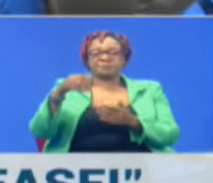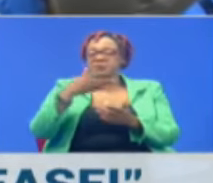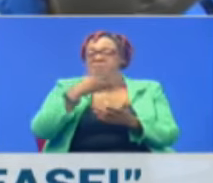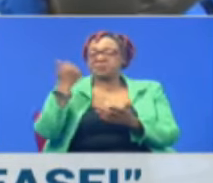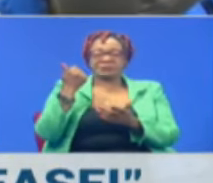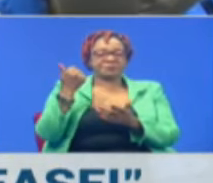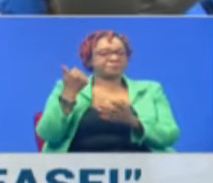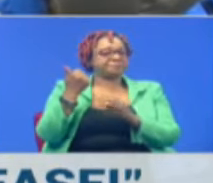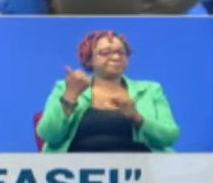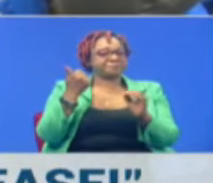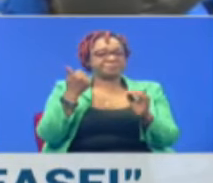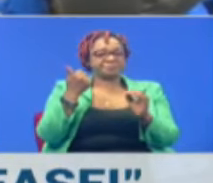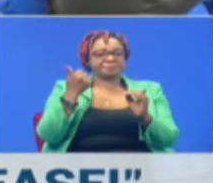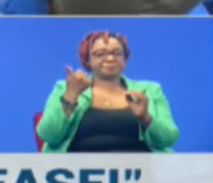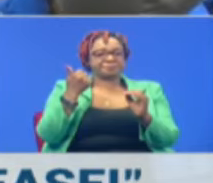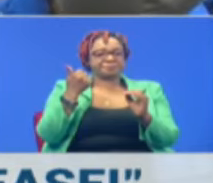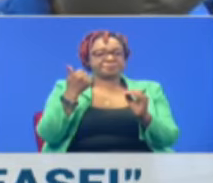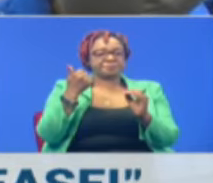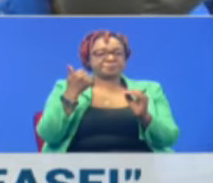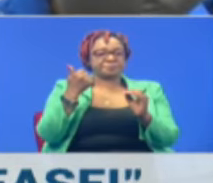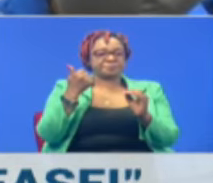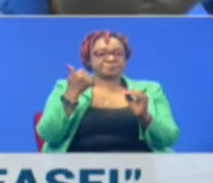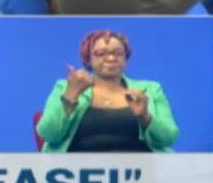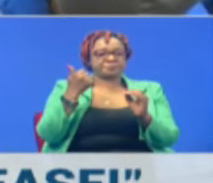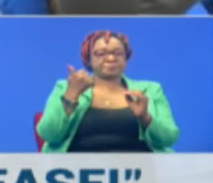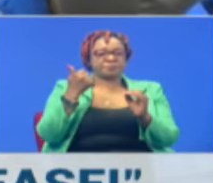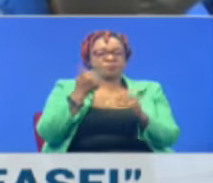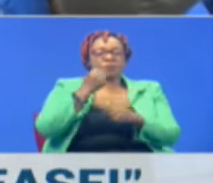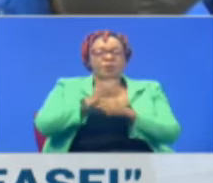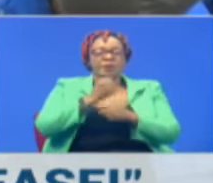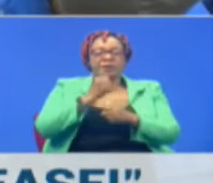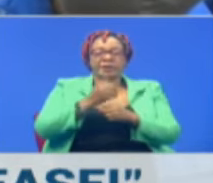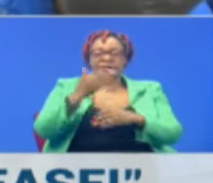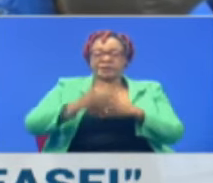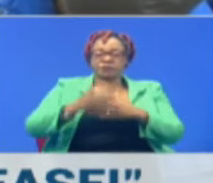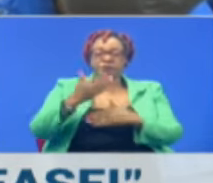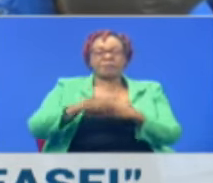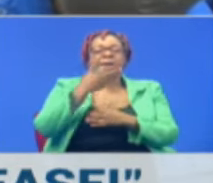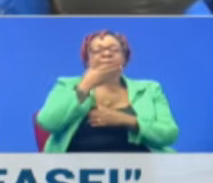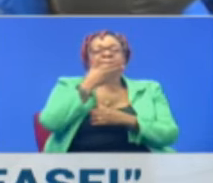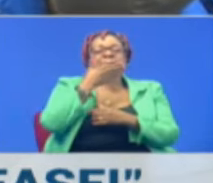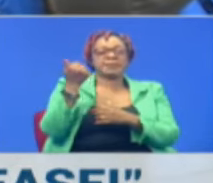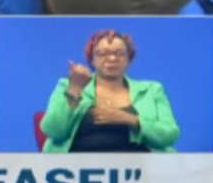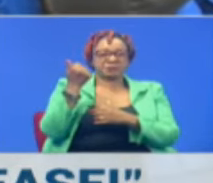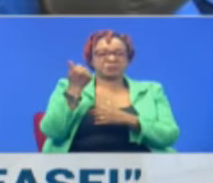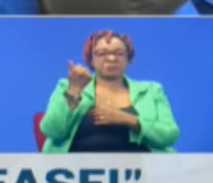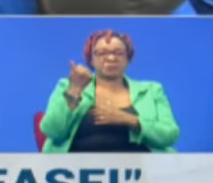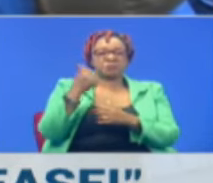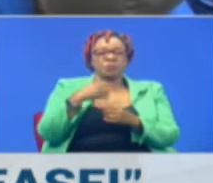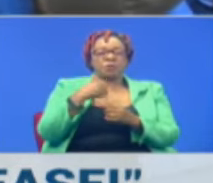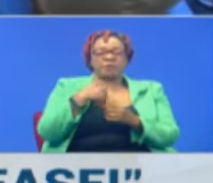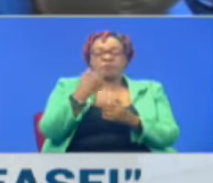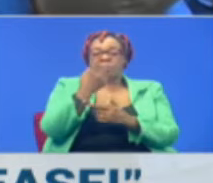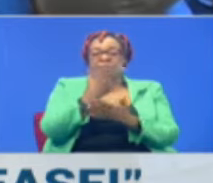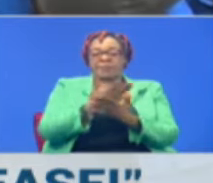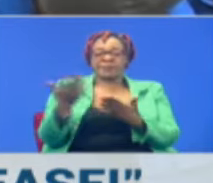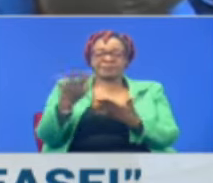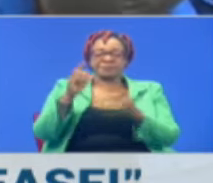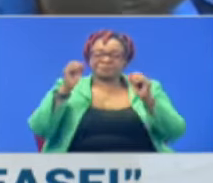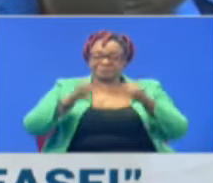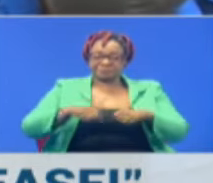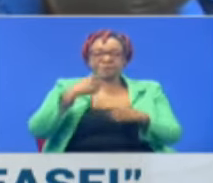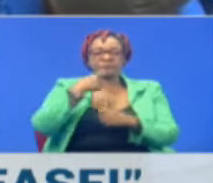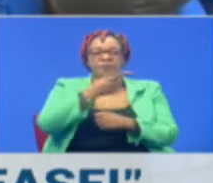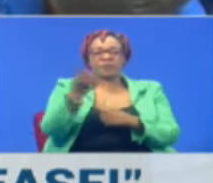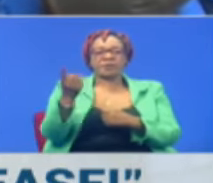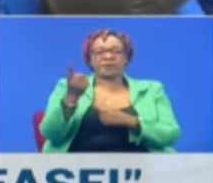working relationship with the Director of Public Prosecution is one of the best. You know, we are similar. There is one thing I can for sure tell you. The